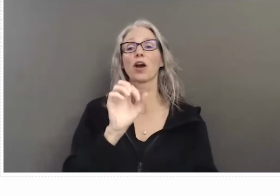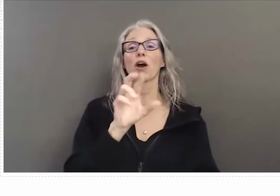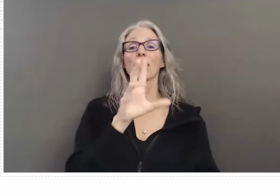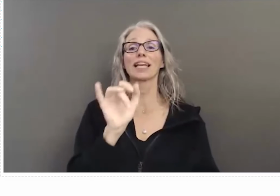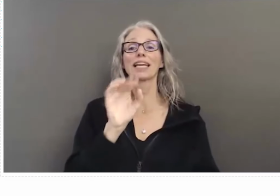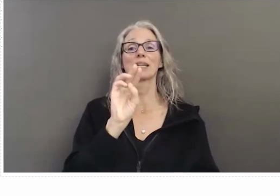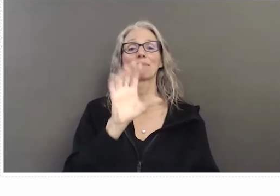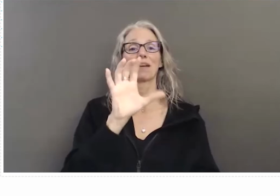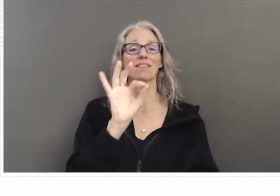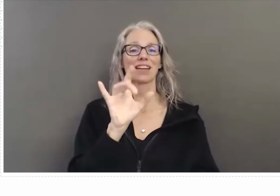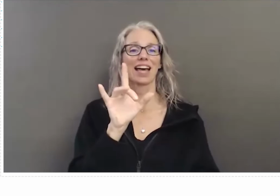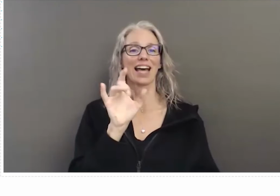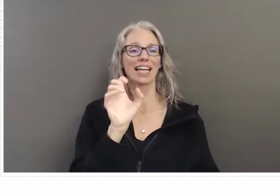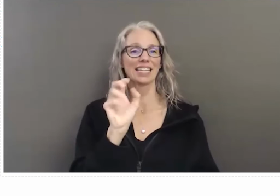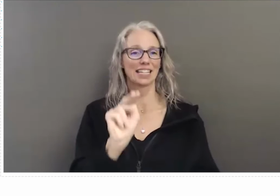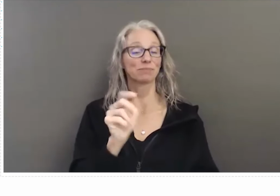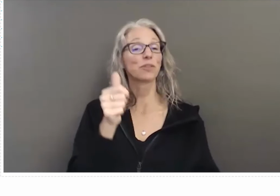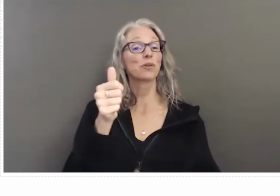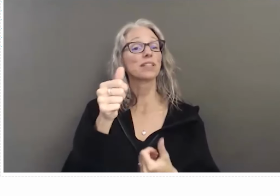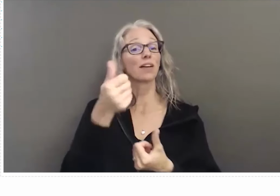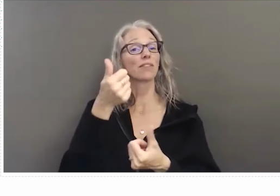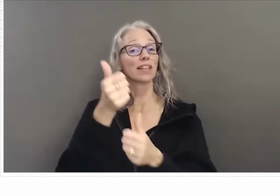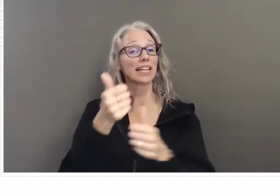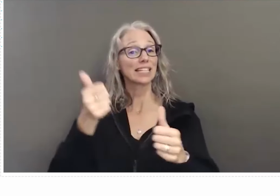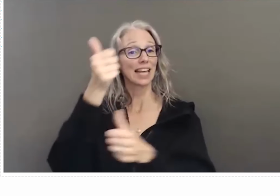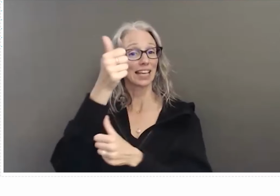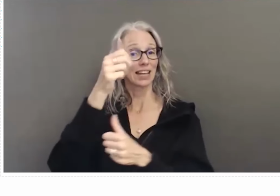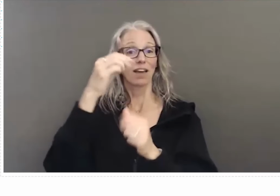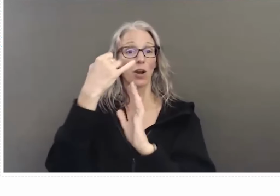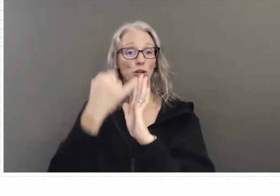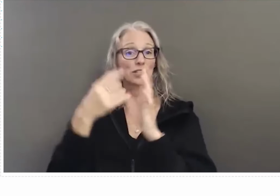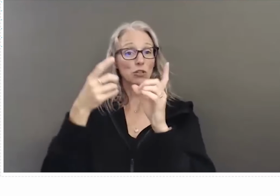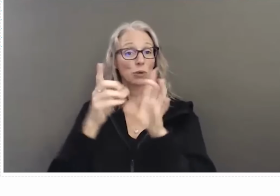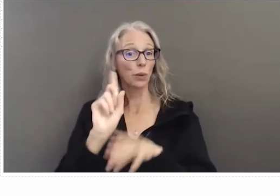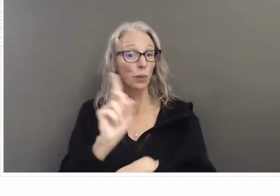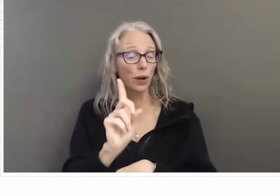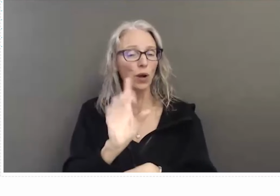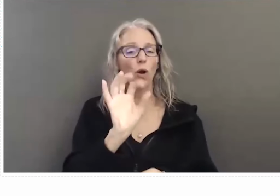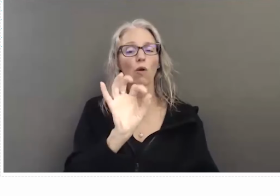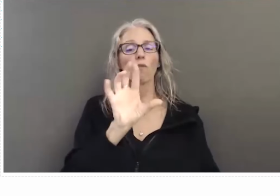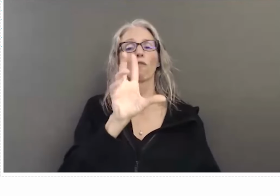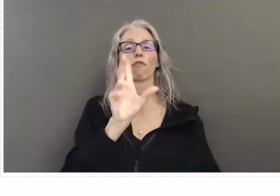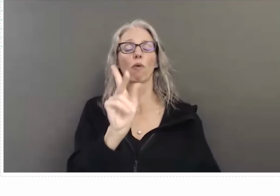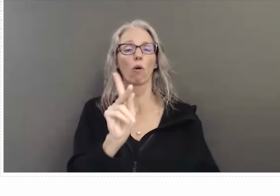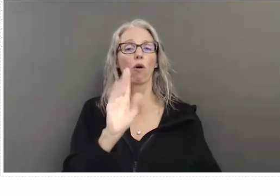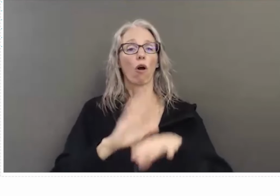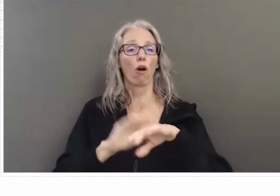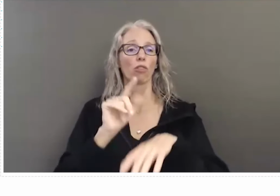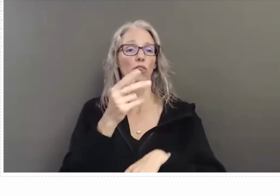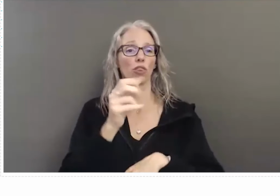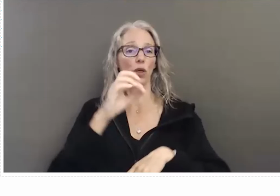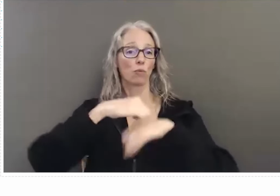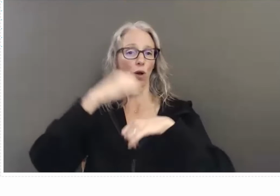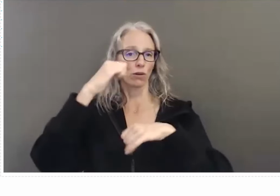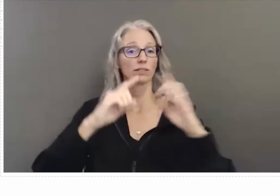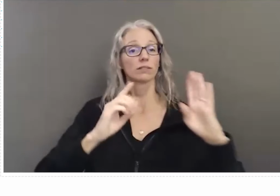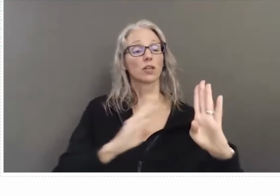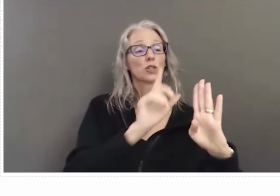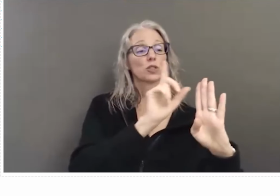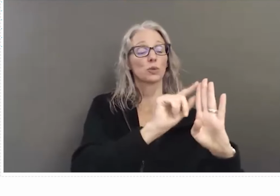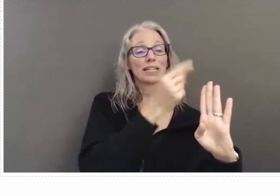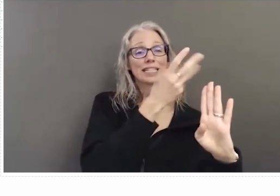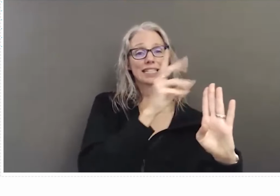the executive and artistic director at Folk on the Rocks from 2016 to 2024.